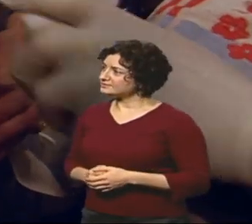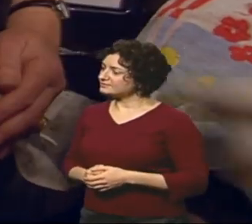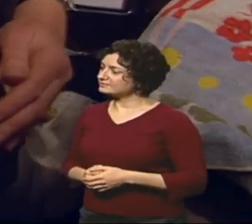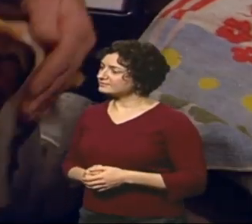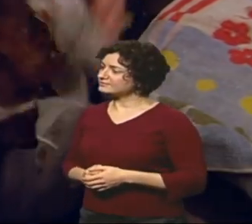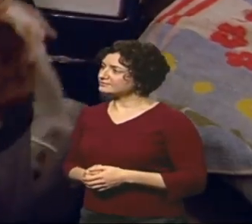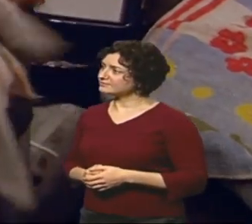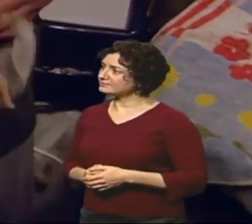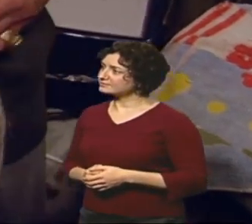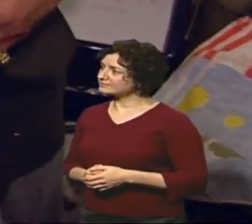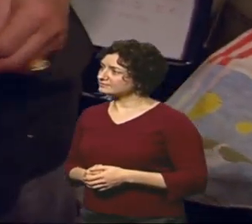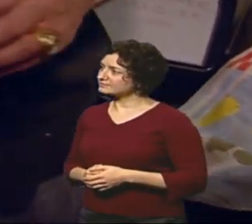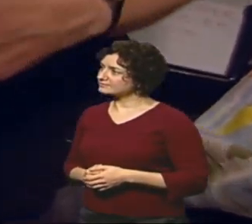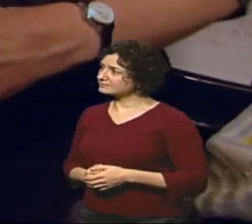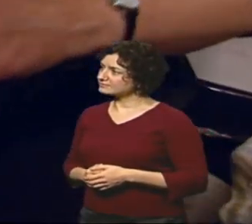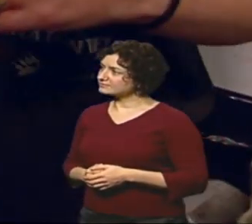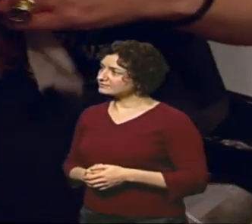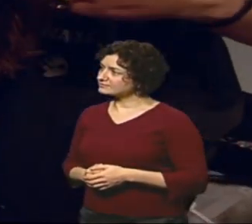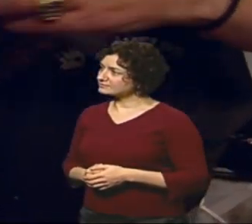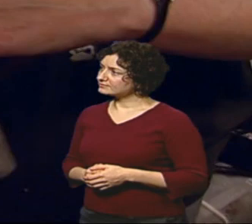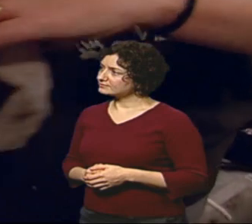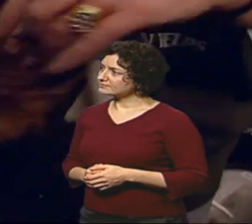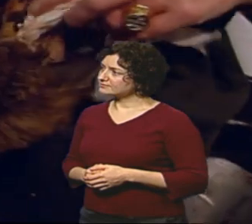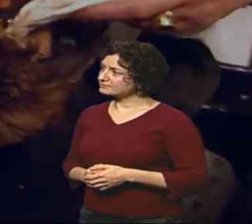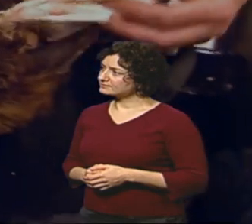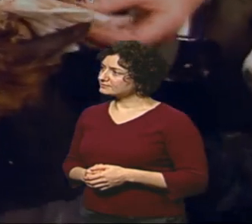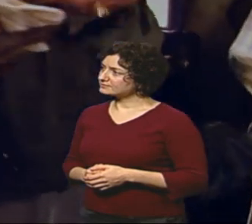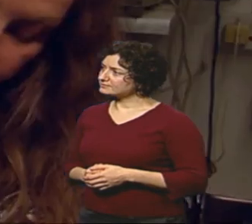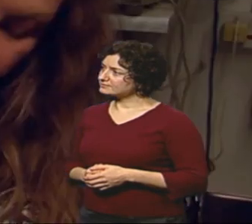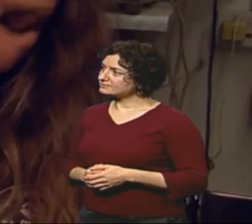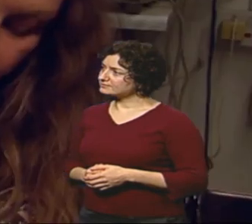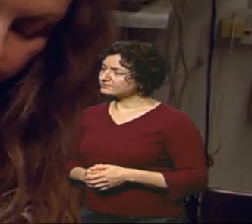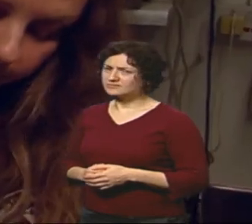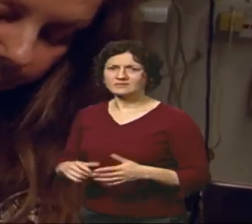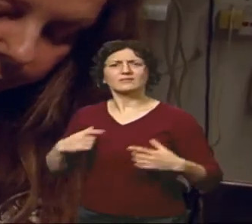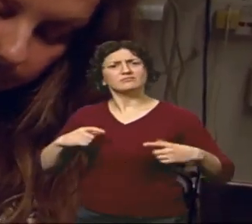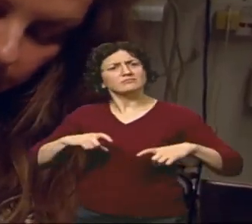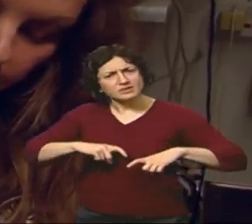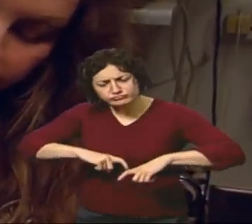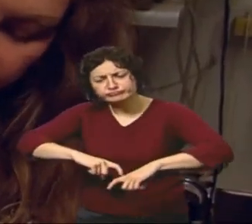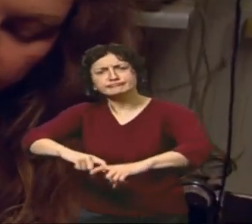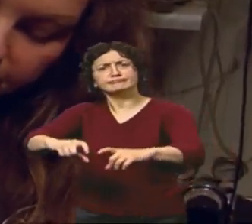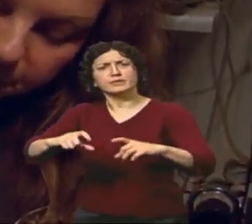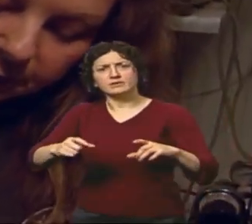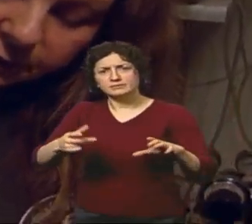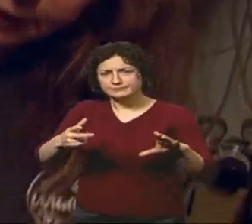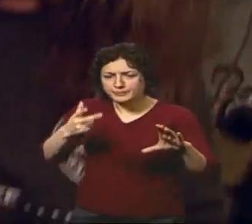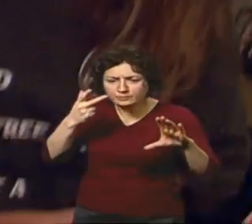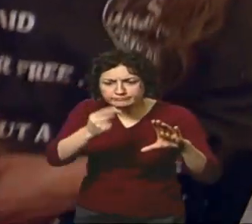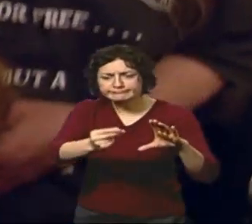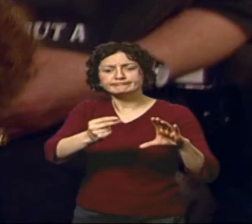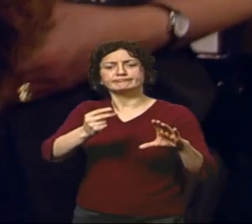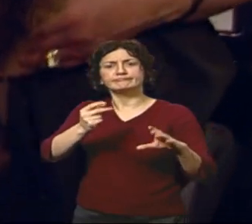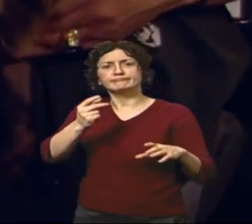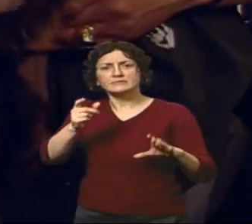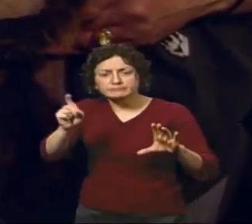wound with an antibiotic spray. She's going back now, and we'll continue to give her some antibiotics and vitamins if necessary. She's